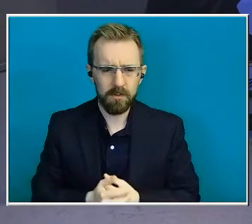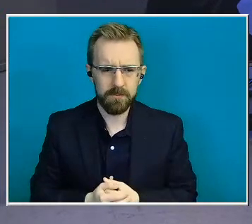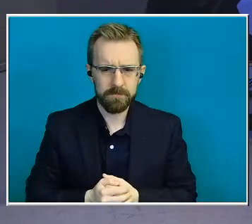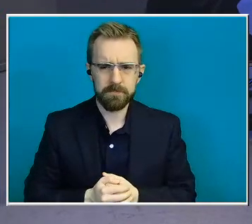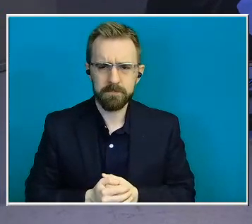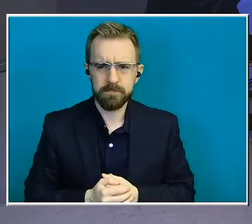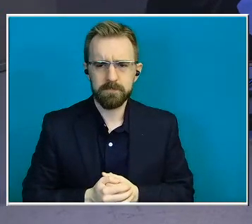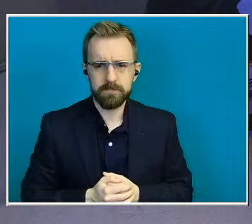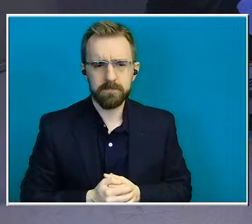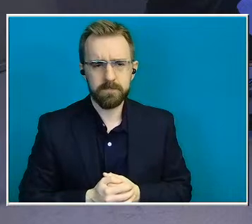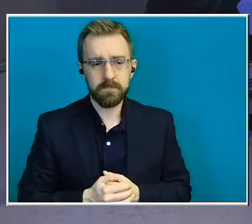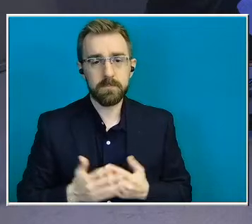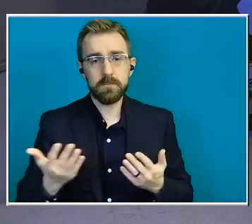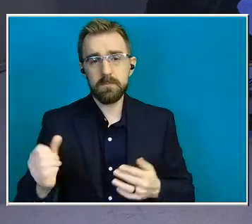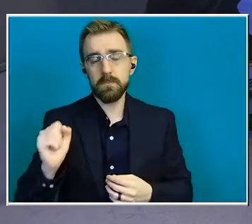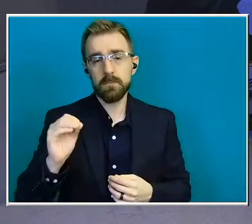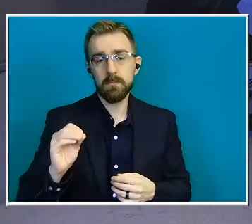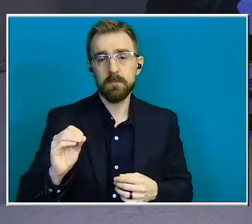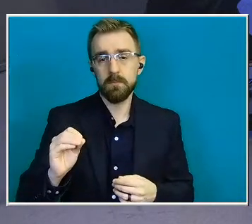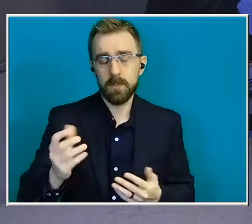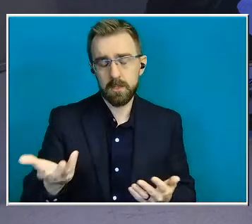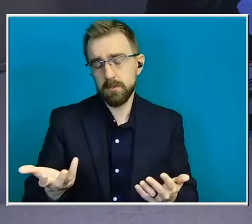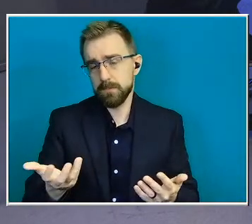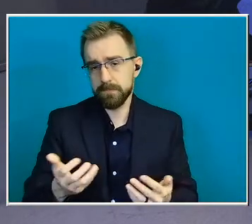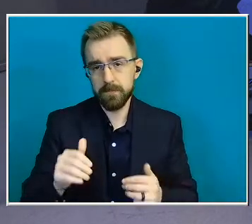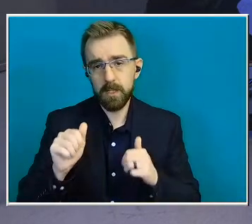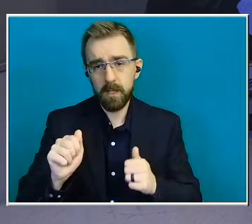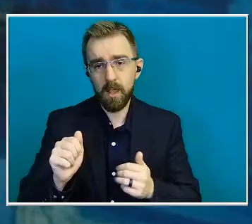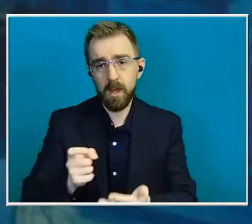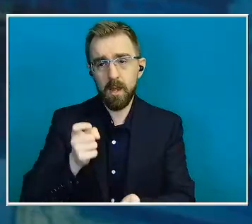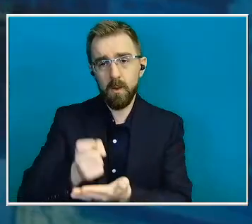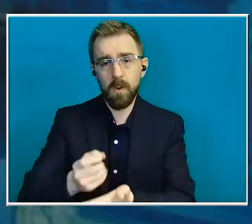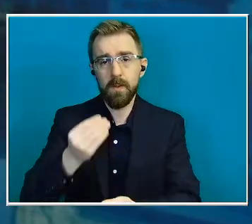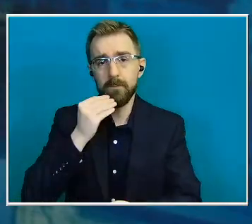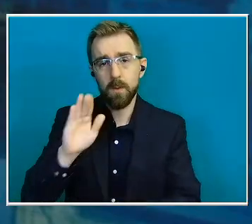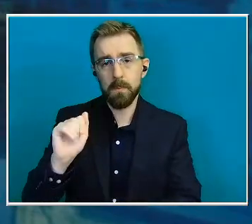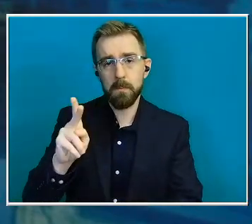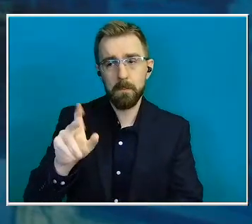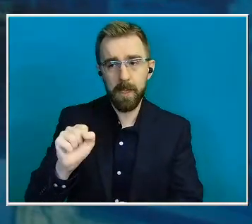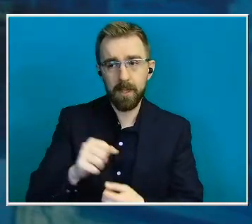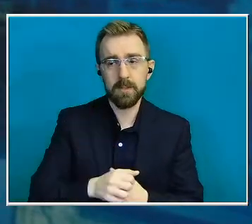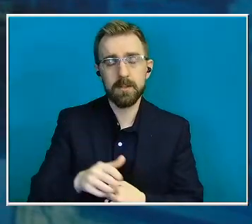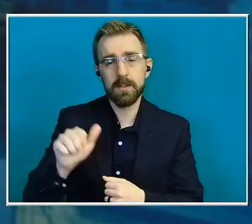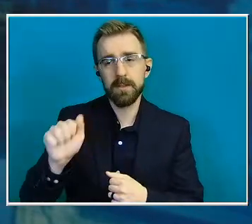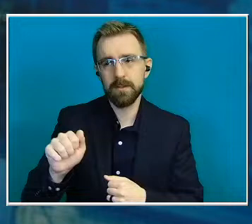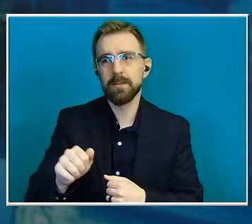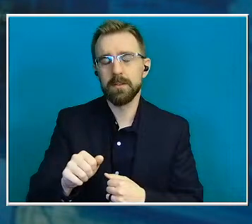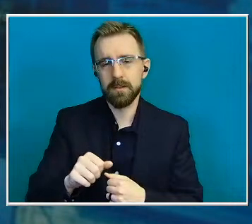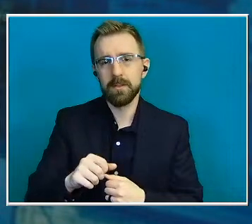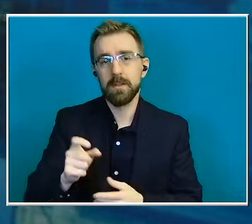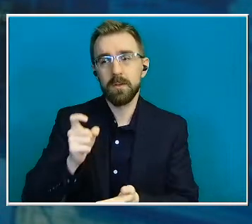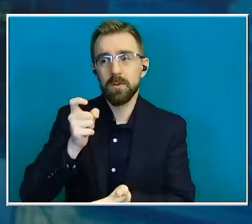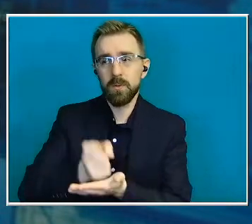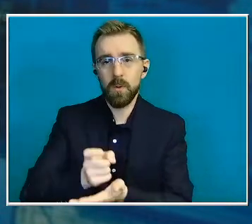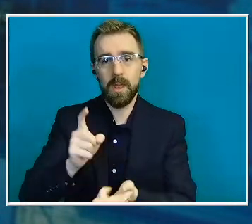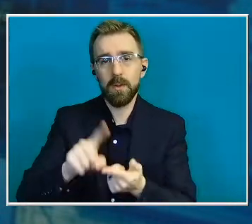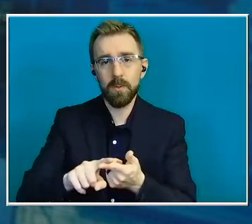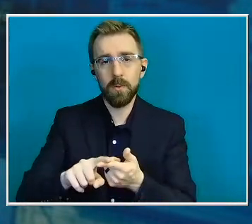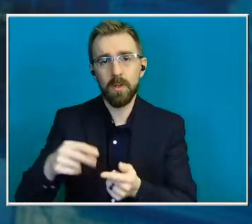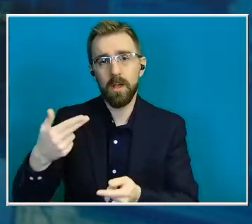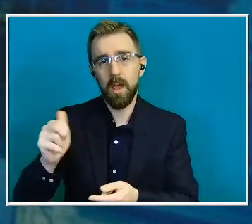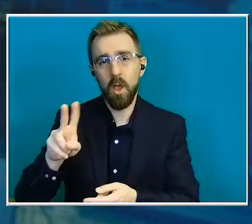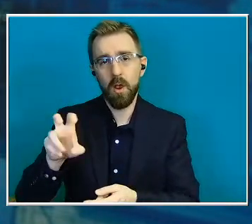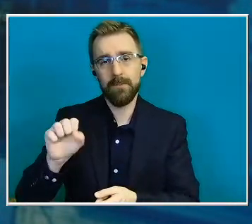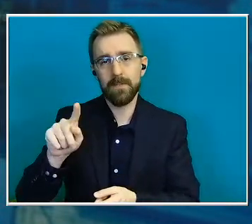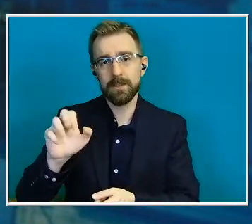So they can donate to food banks. They can donate to harvesters. Harvesters